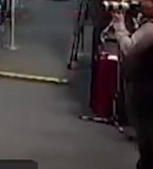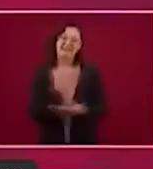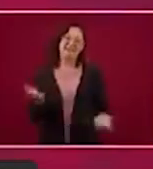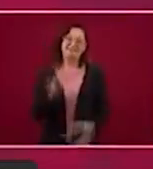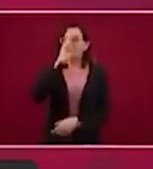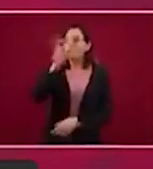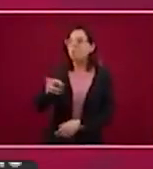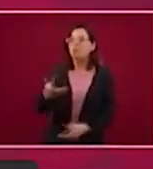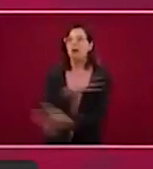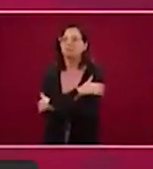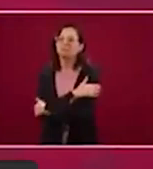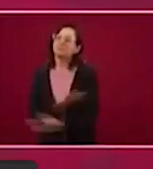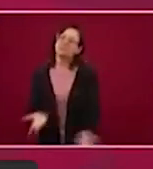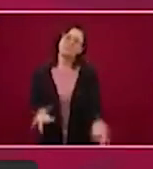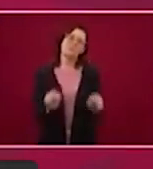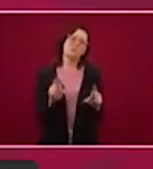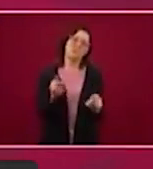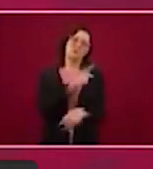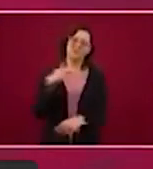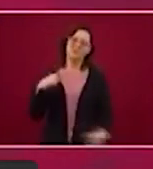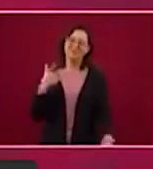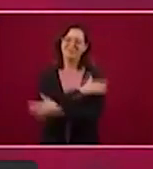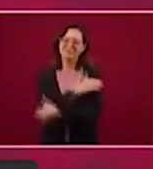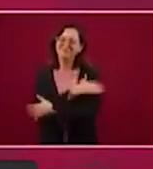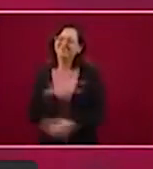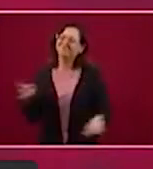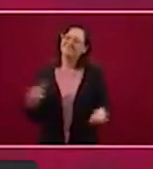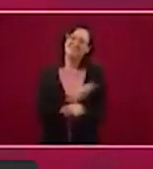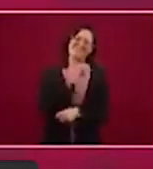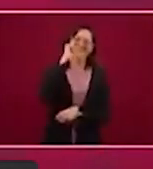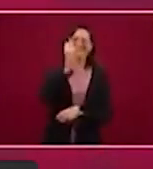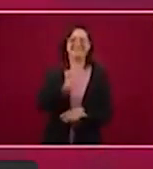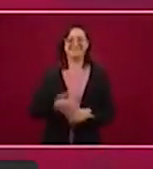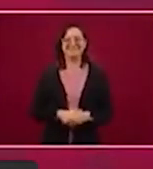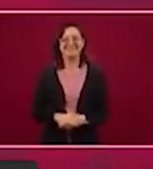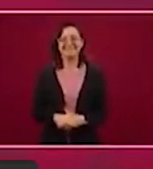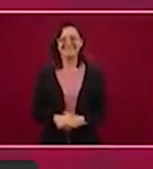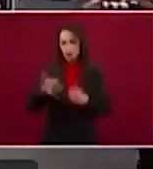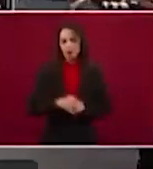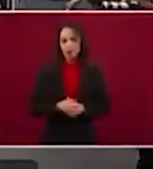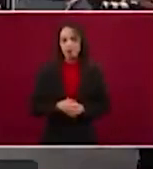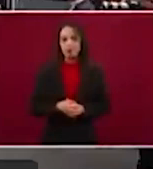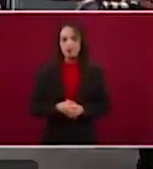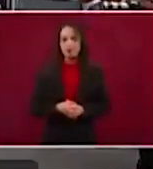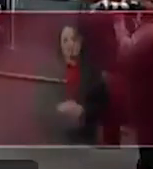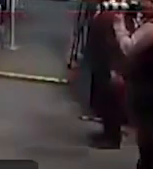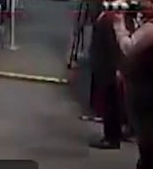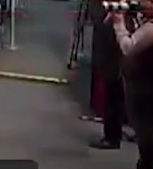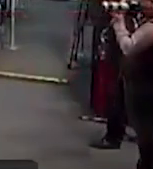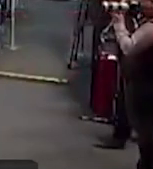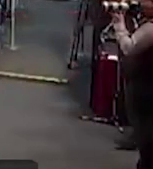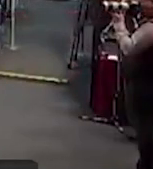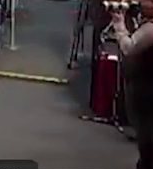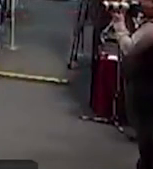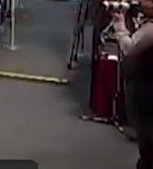on supply chains for semiconductors as well as medical devices and pharmaceuticals. Mexican officials, they met with US Commerce Secretary